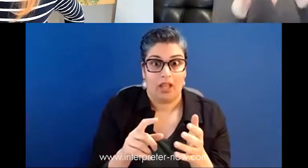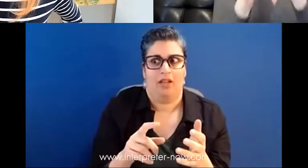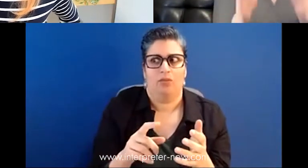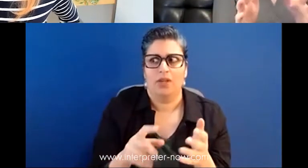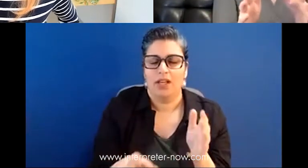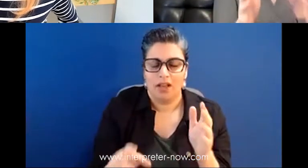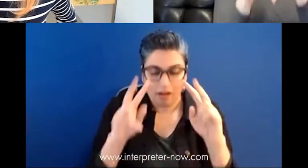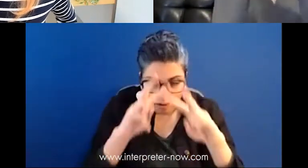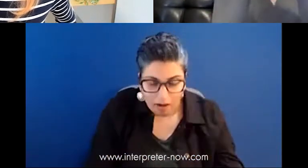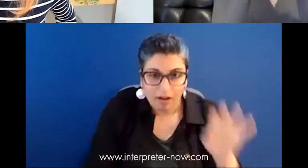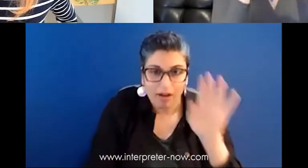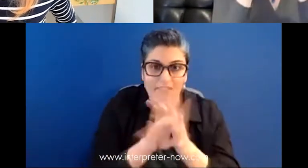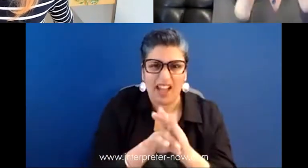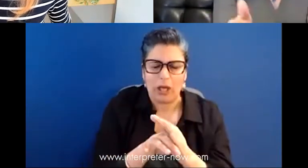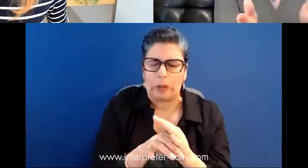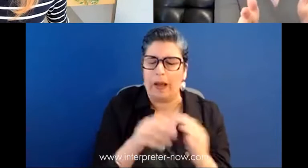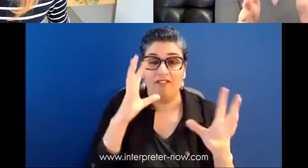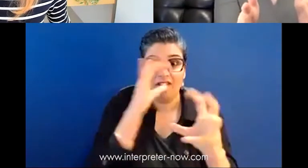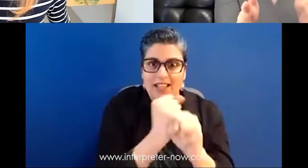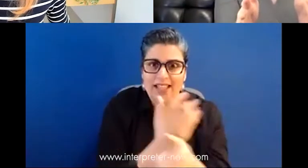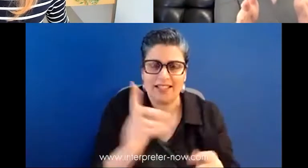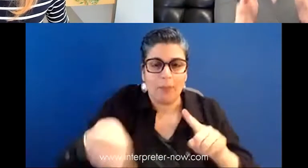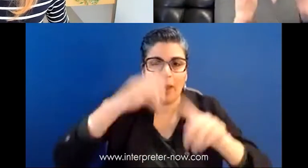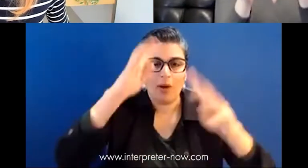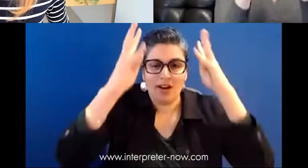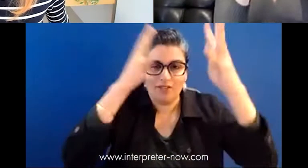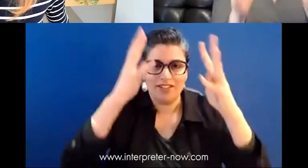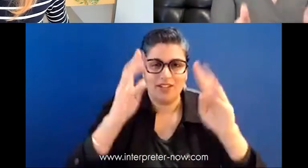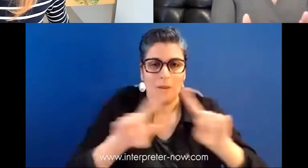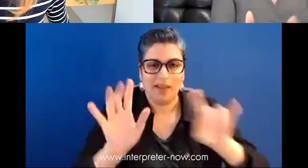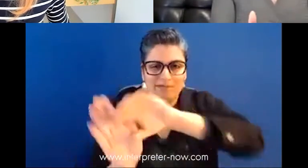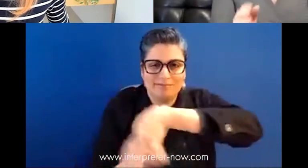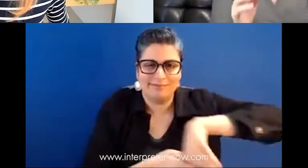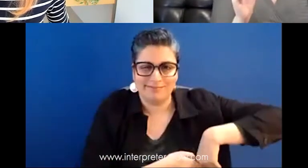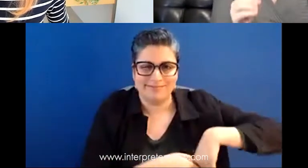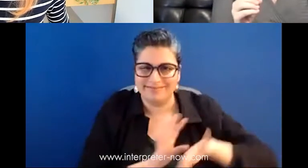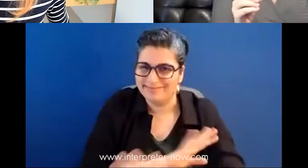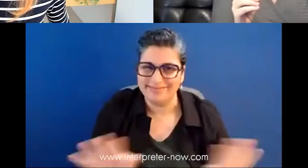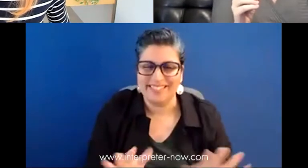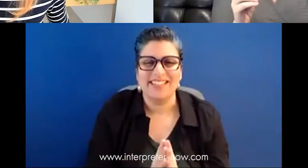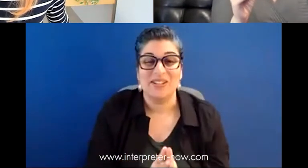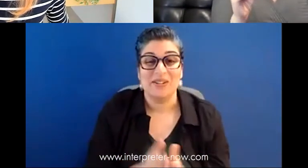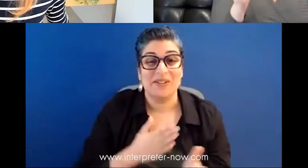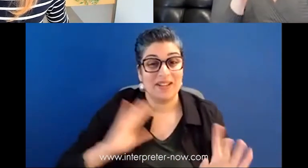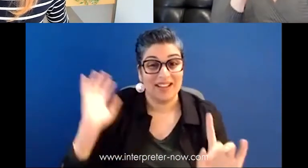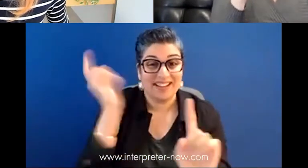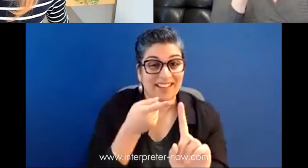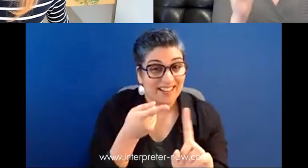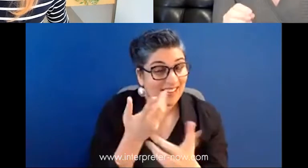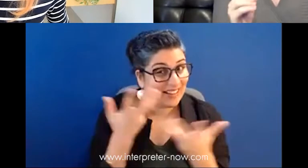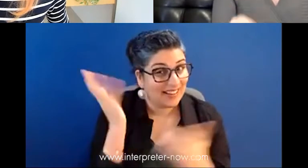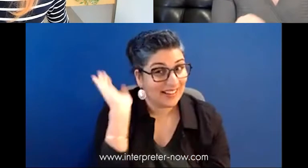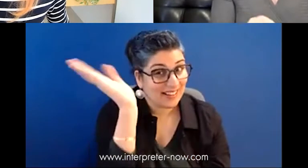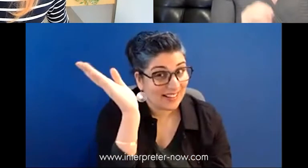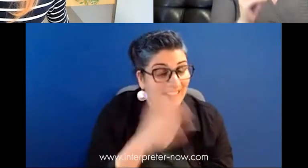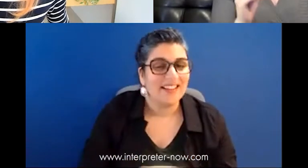things about innovation. But that's not what I wanted to talk about. What I wanted to talk about was